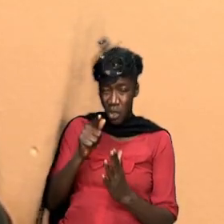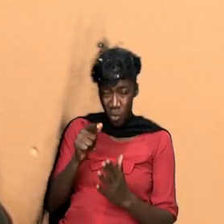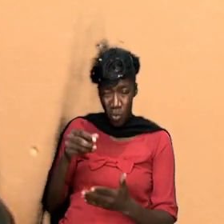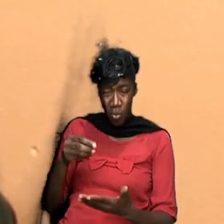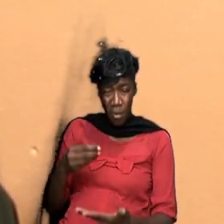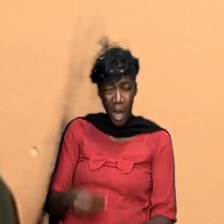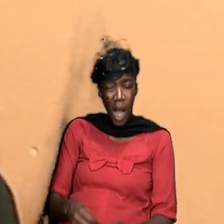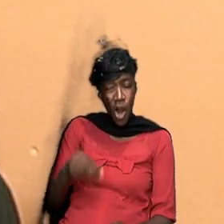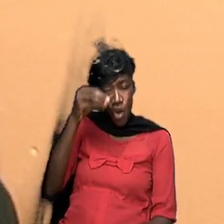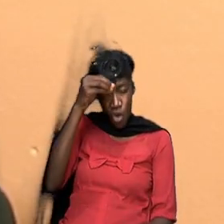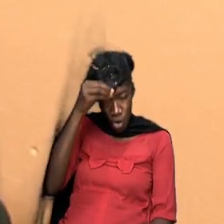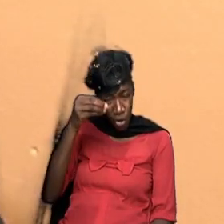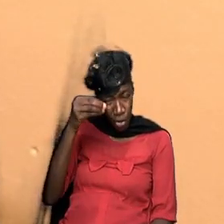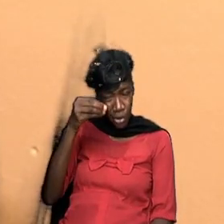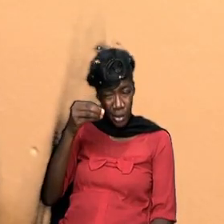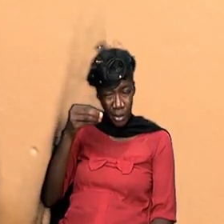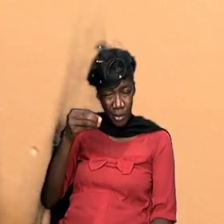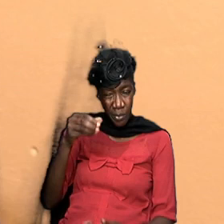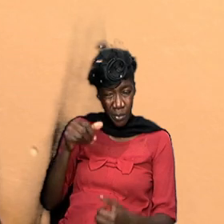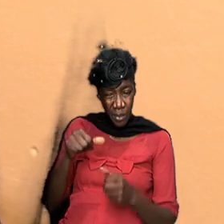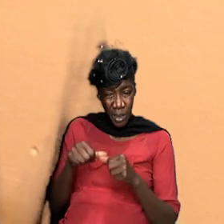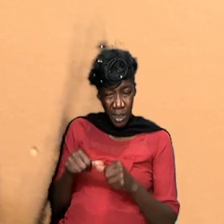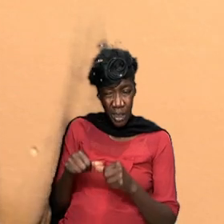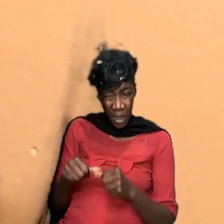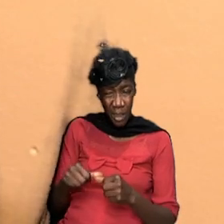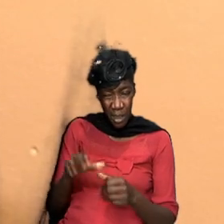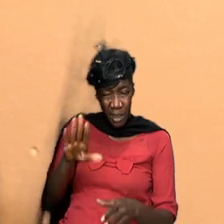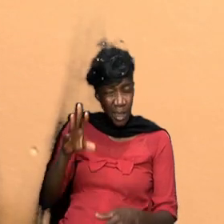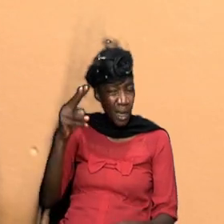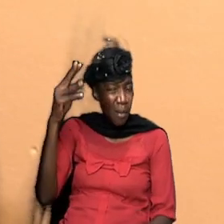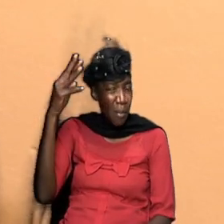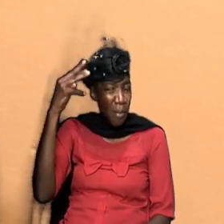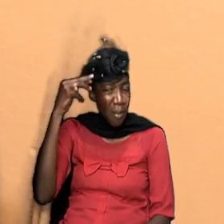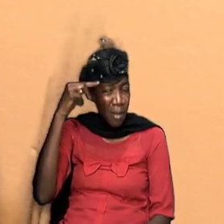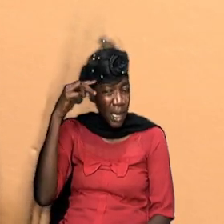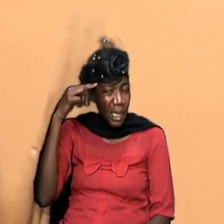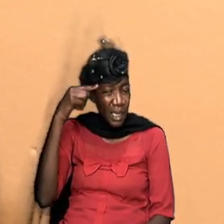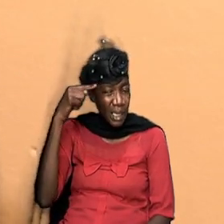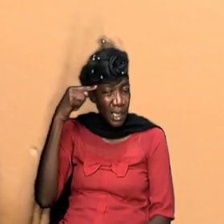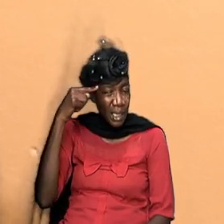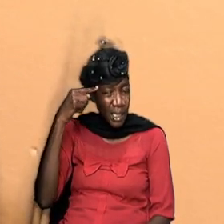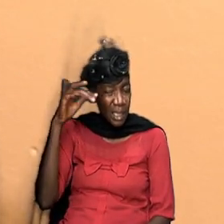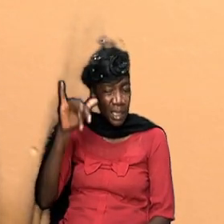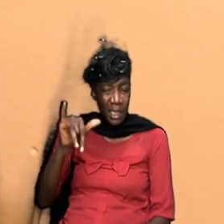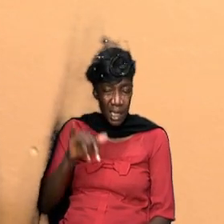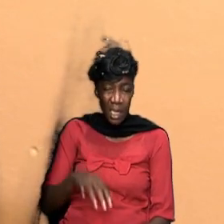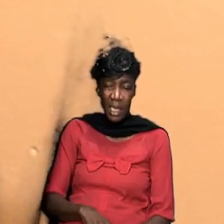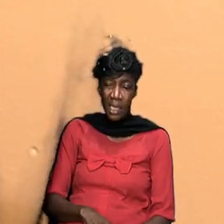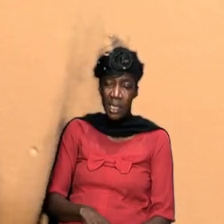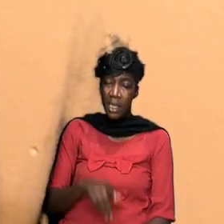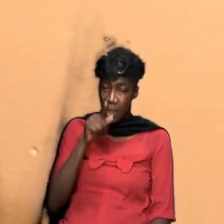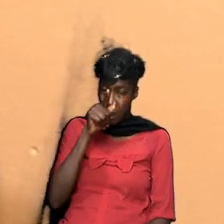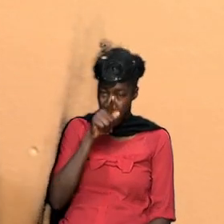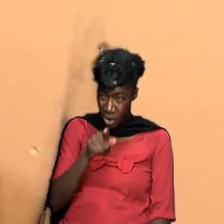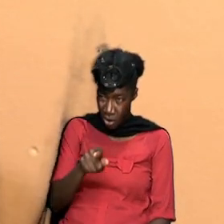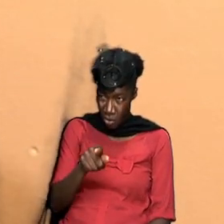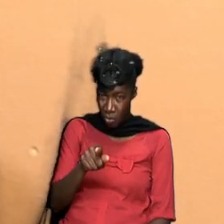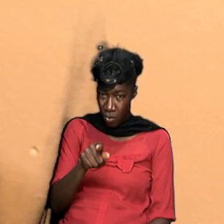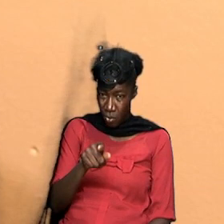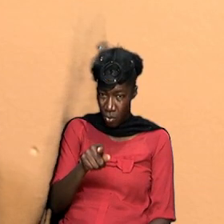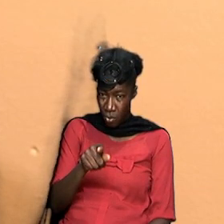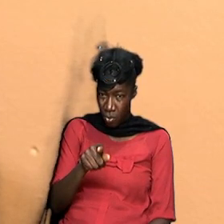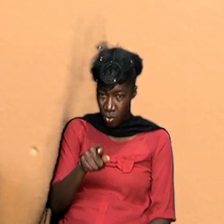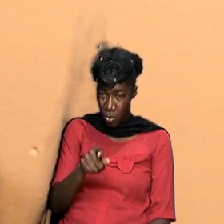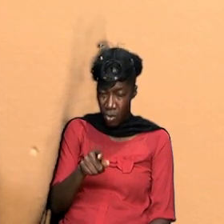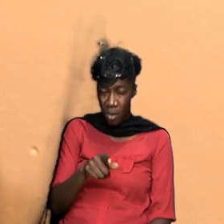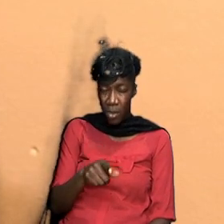learned something and that you would have been persuaded in your mind that you are